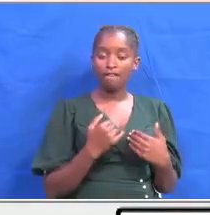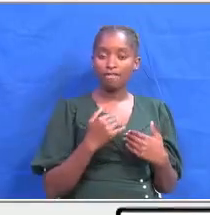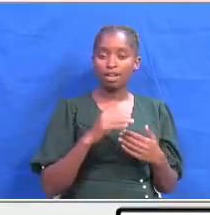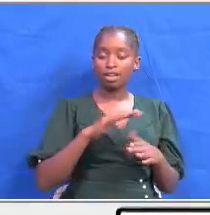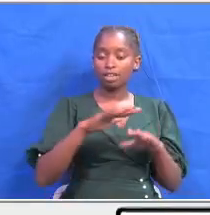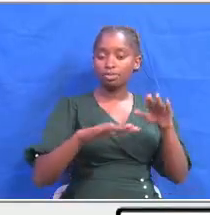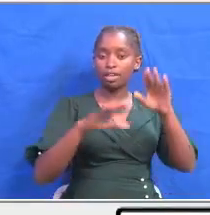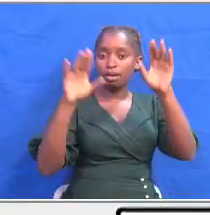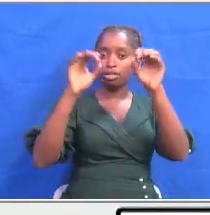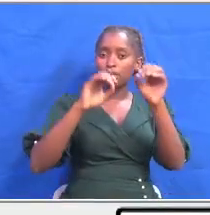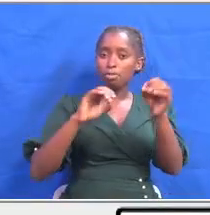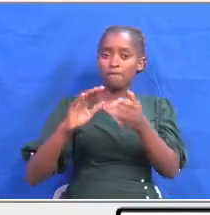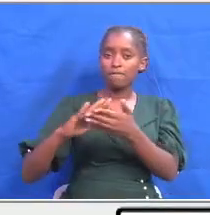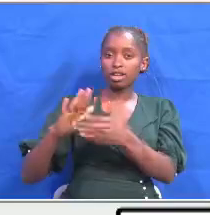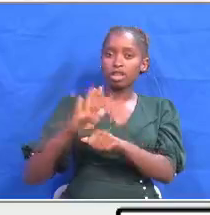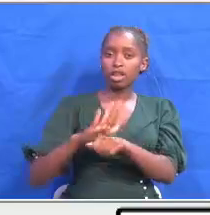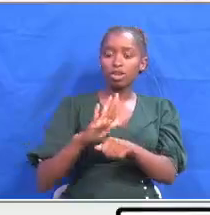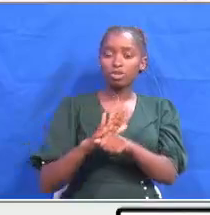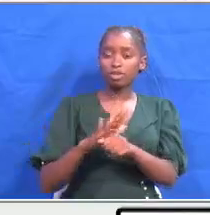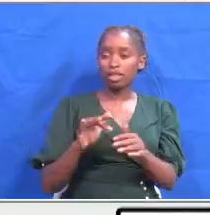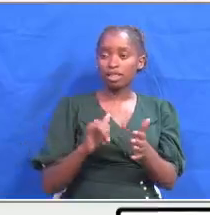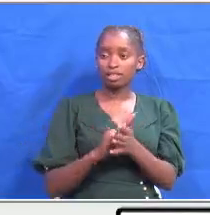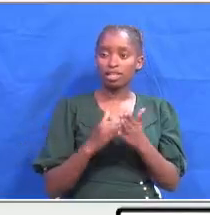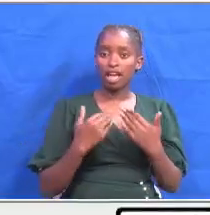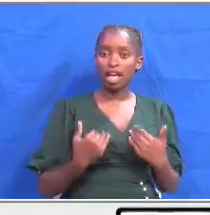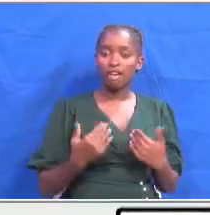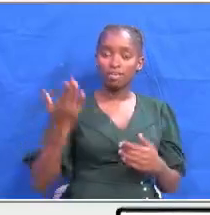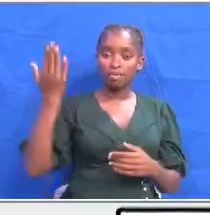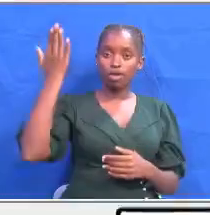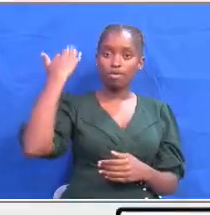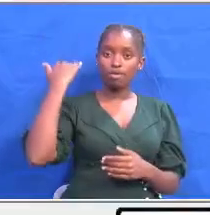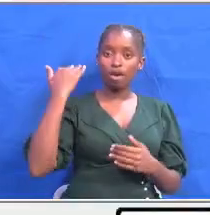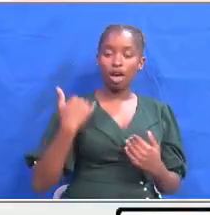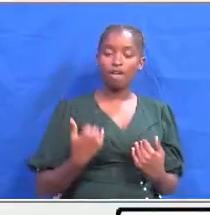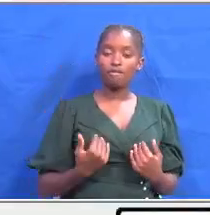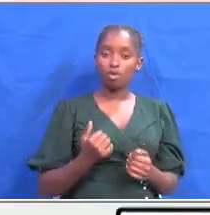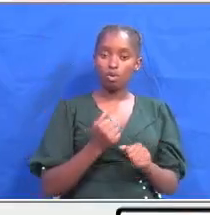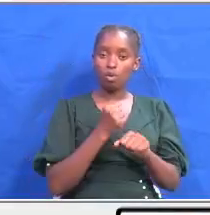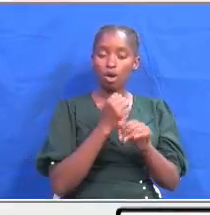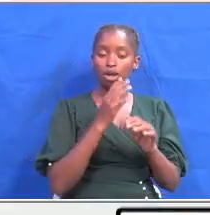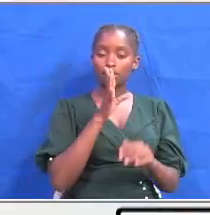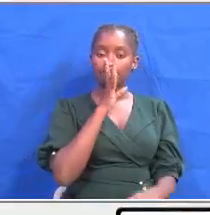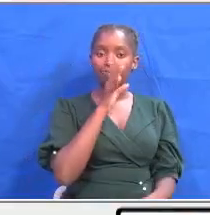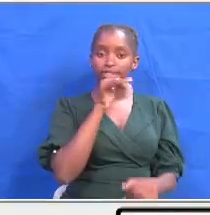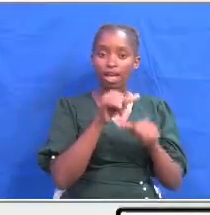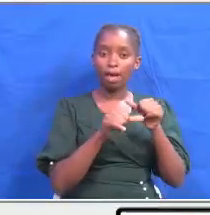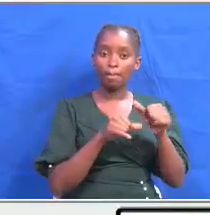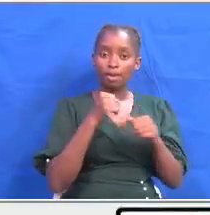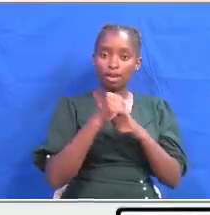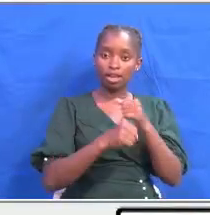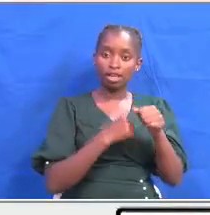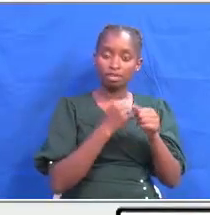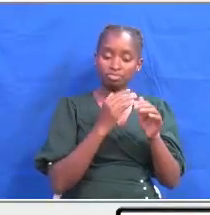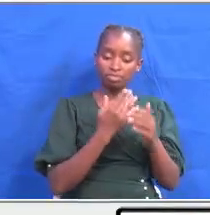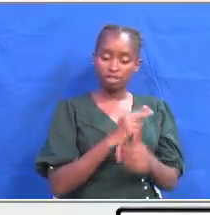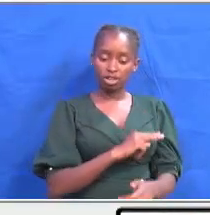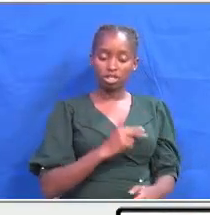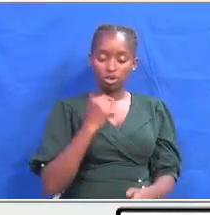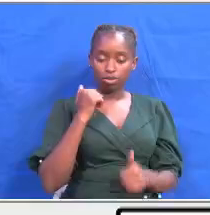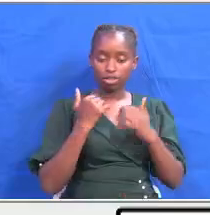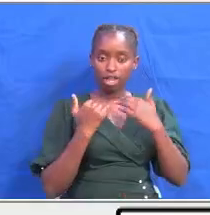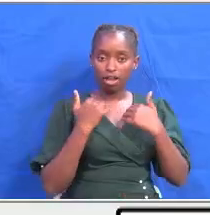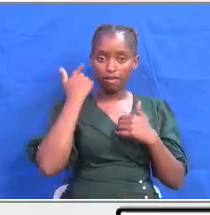just like the way my former colleague speaks about the idea that what was the nature of the deputy presidency he